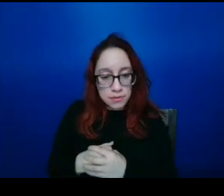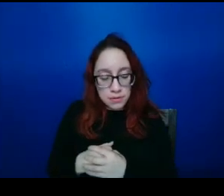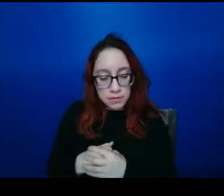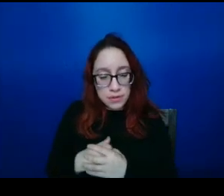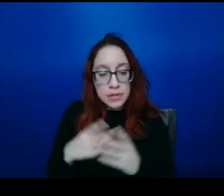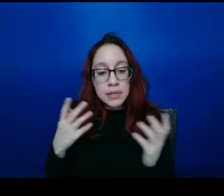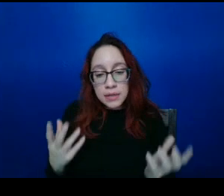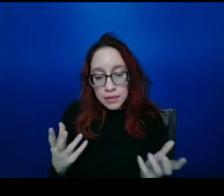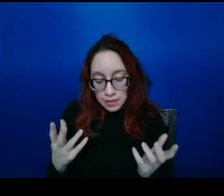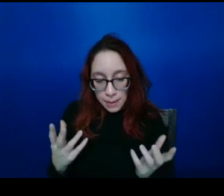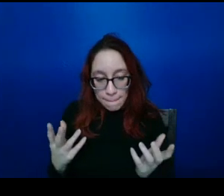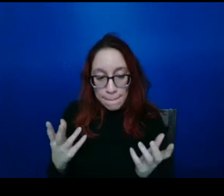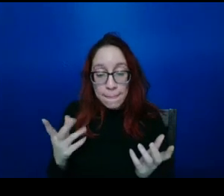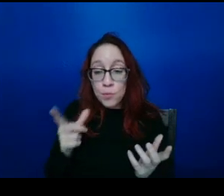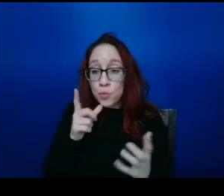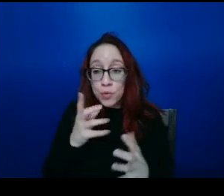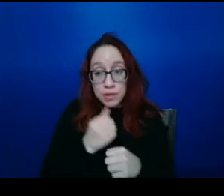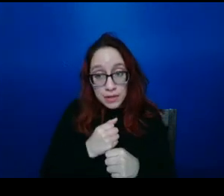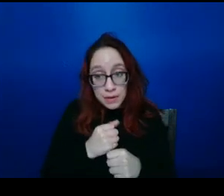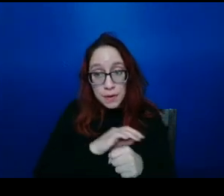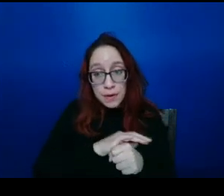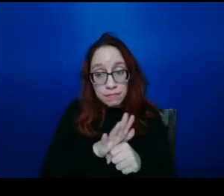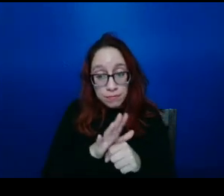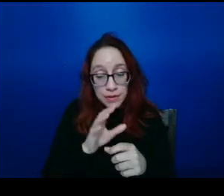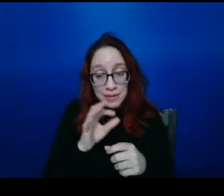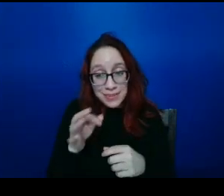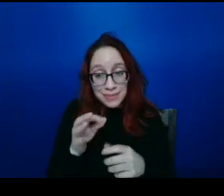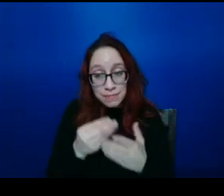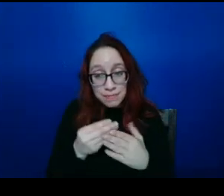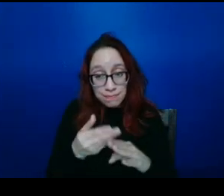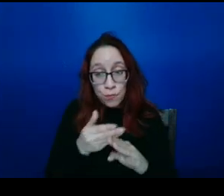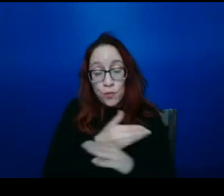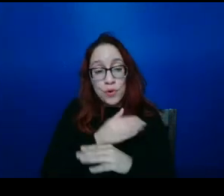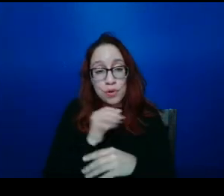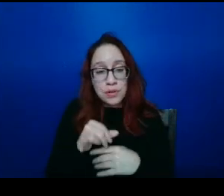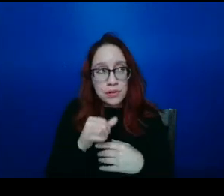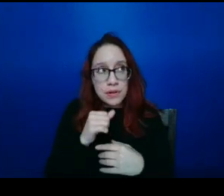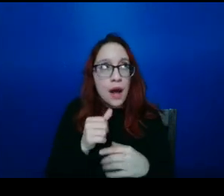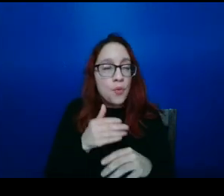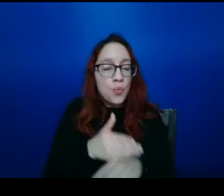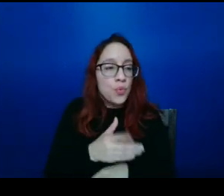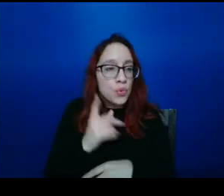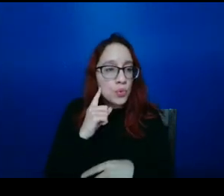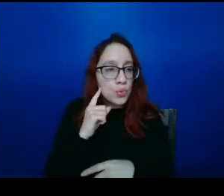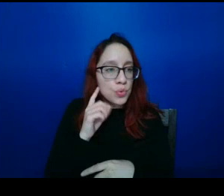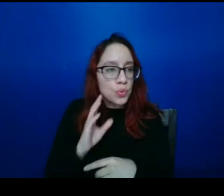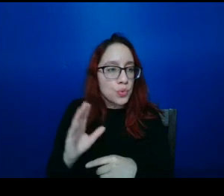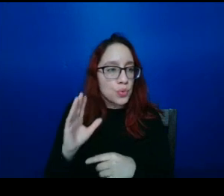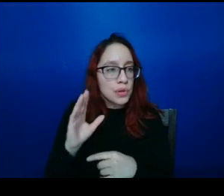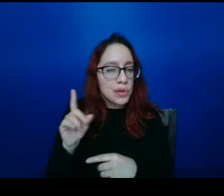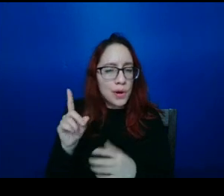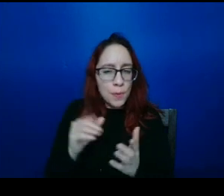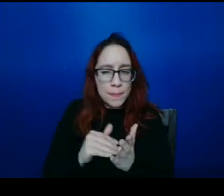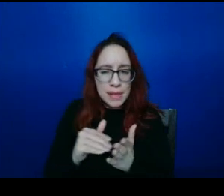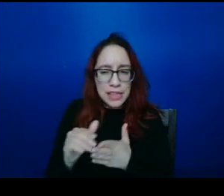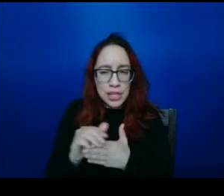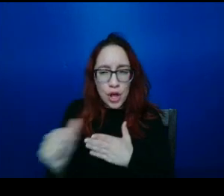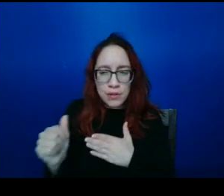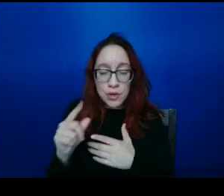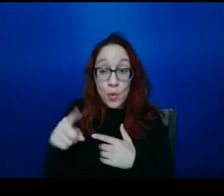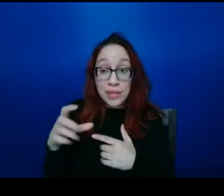Again, the ones that did receive funding prior to, there was I think it was just about $1 million issued just